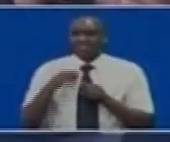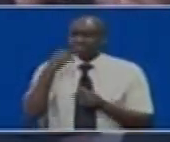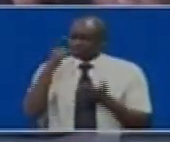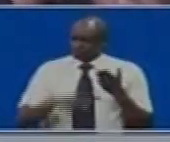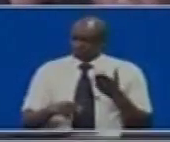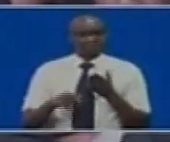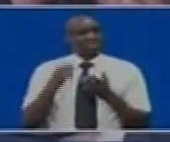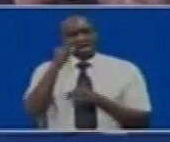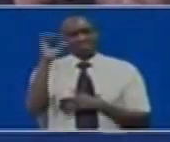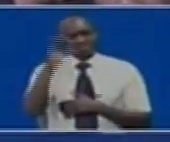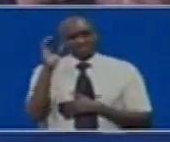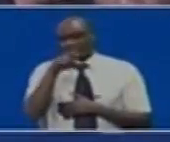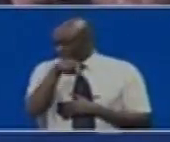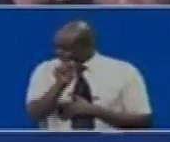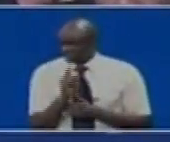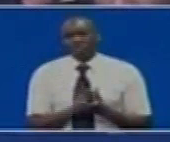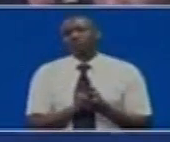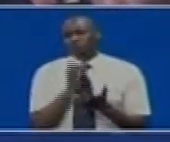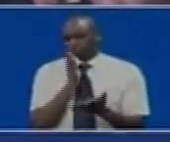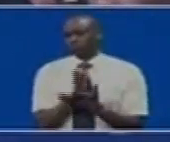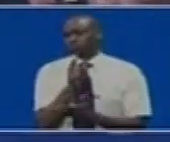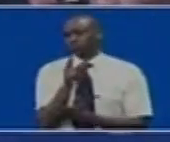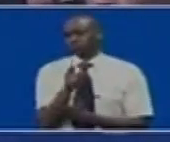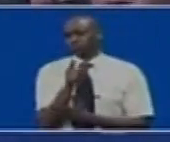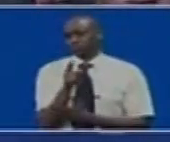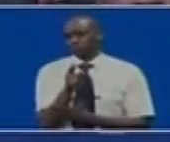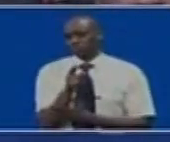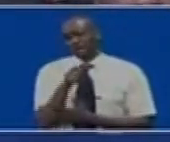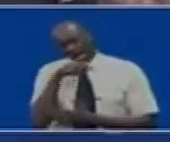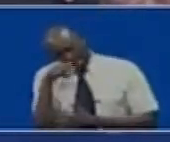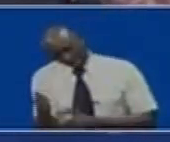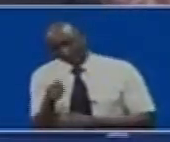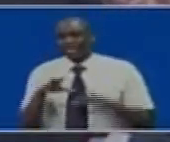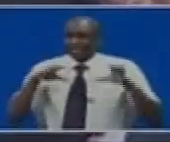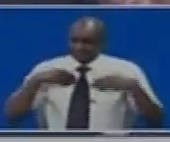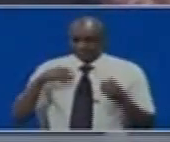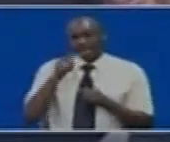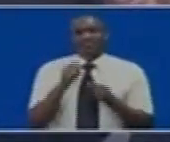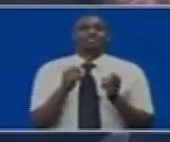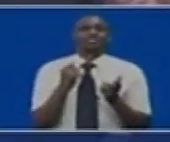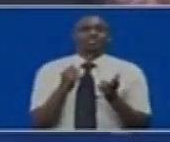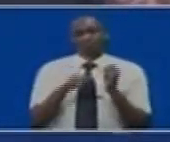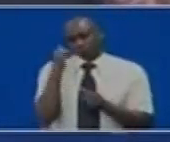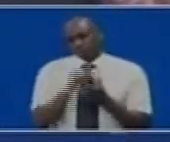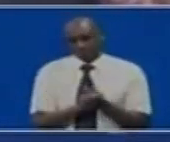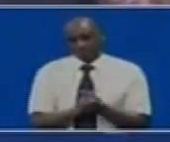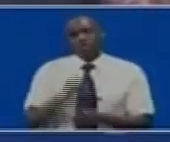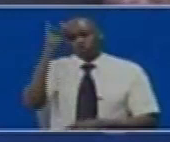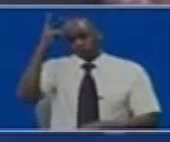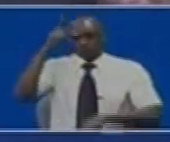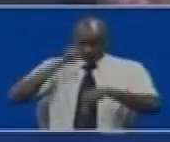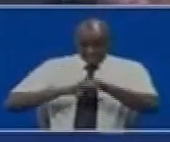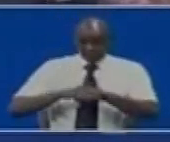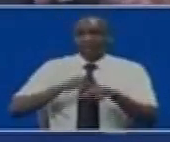not impartial. Some have withdrawn, others have considered that step. Twice,